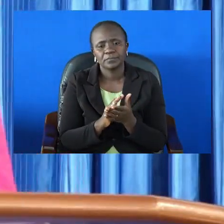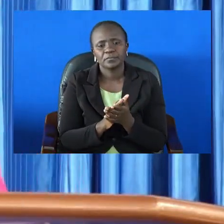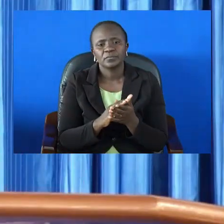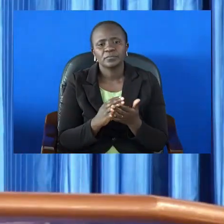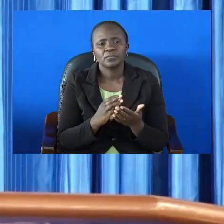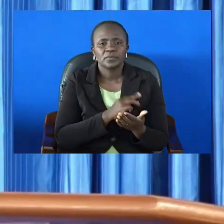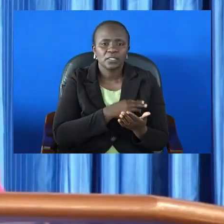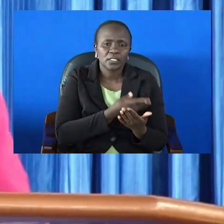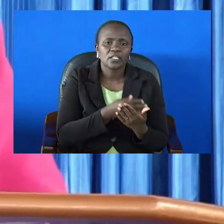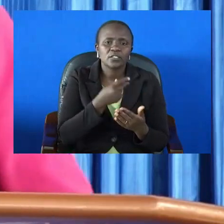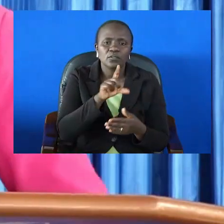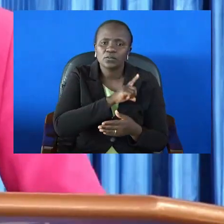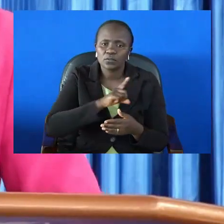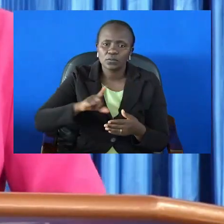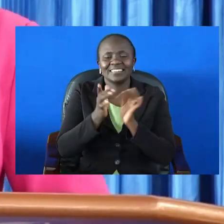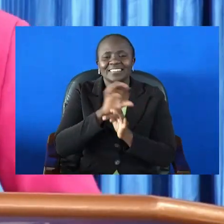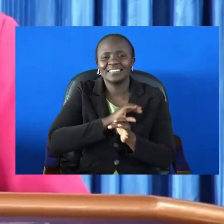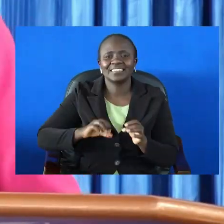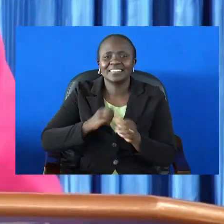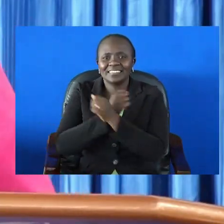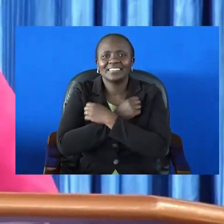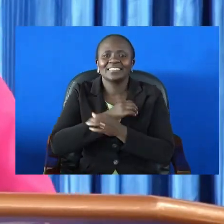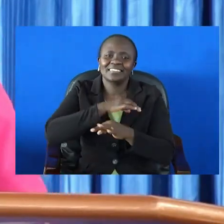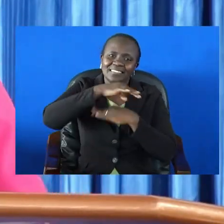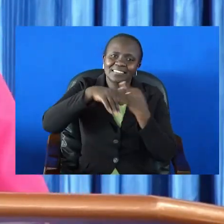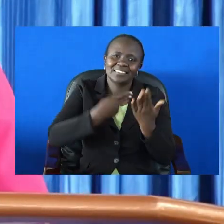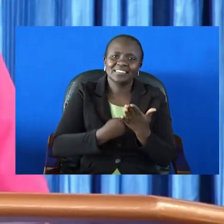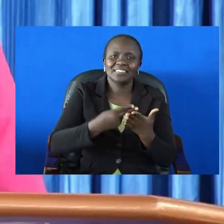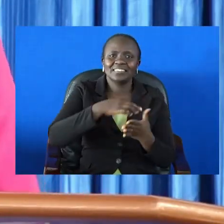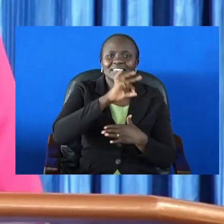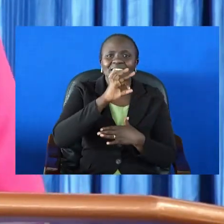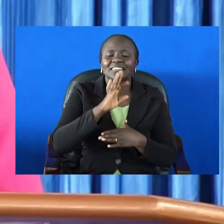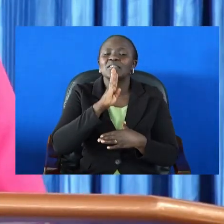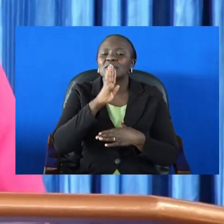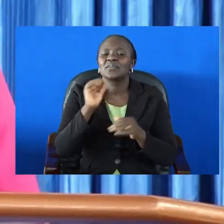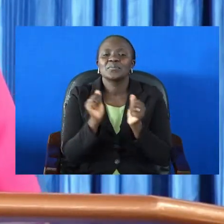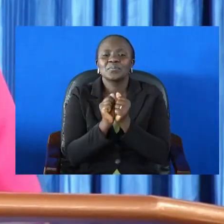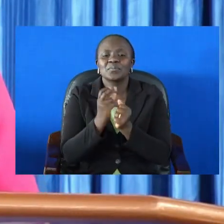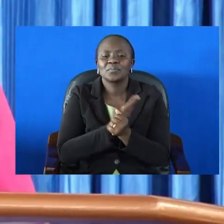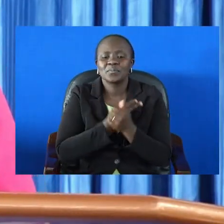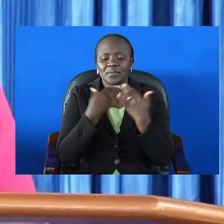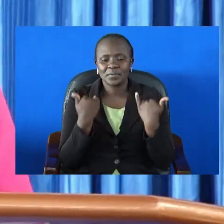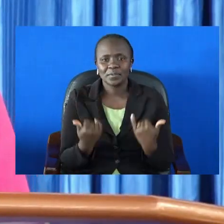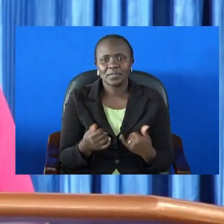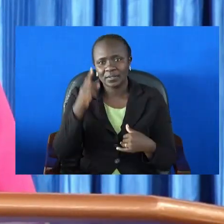May the grace of our Lord Jesus Christ and the love of God and the fellowship of the Holy Spirit